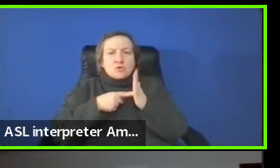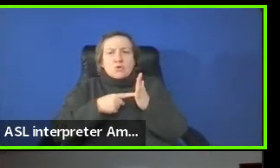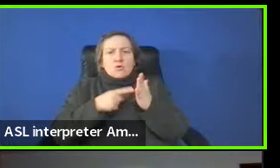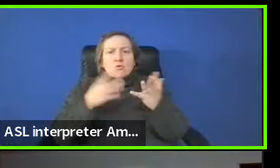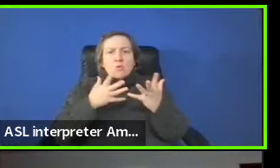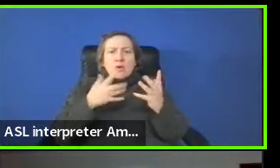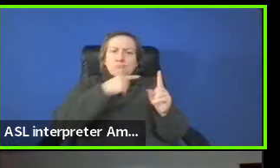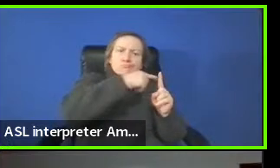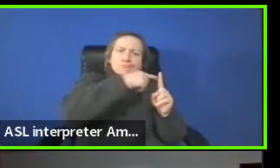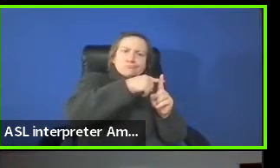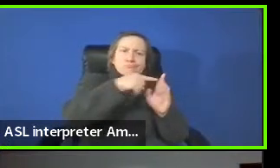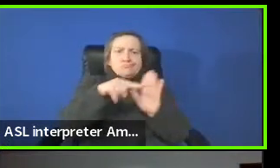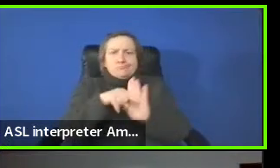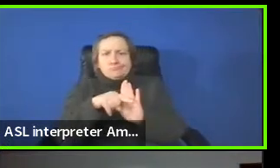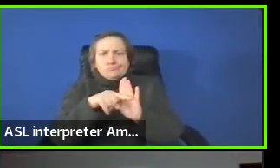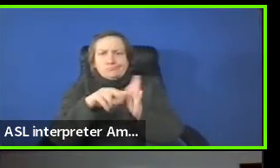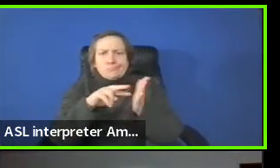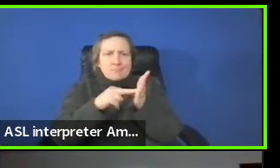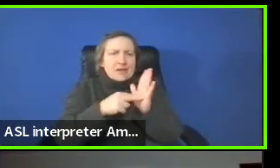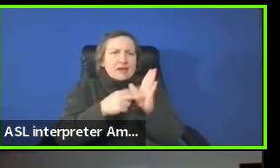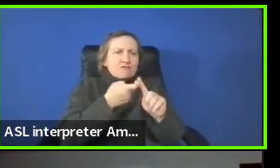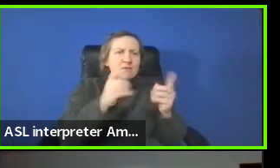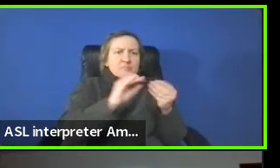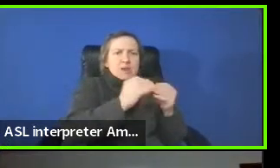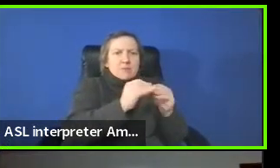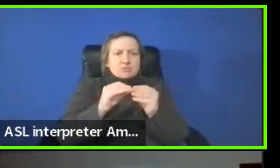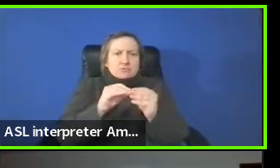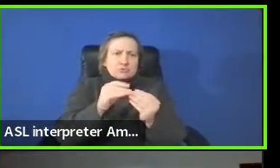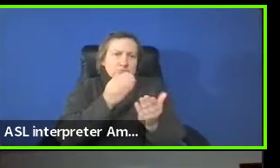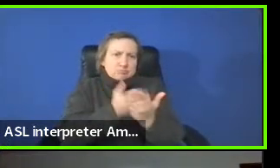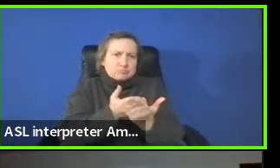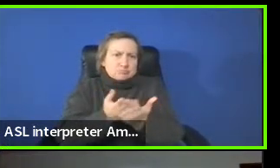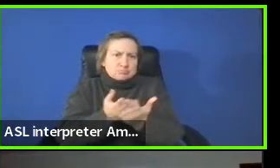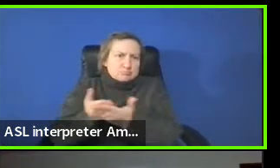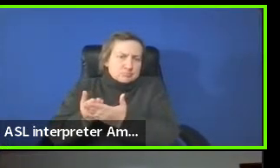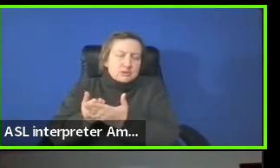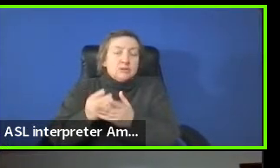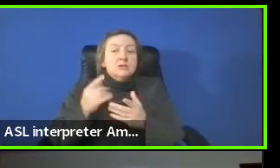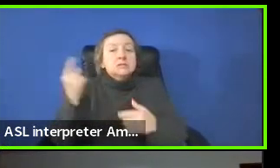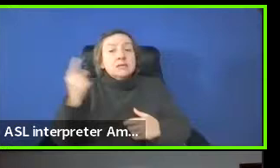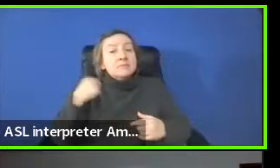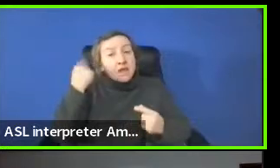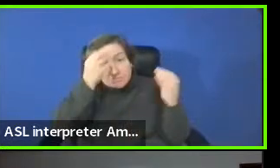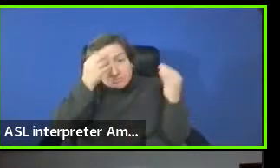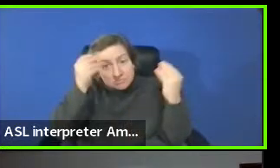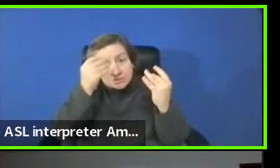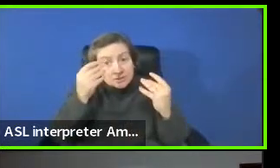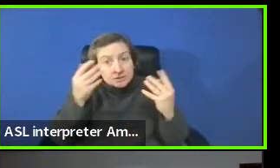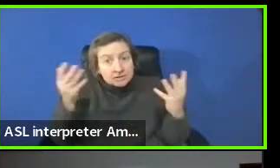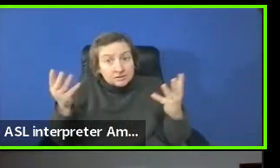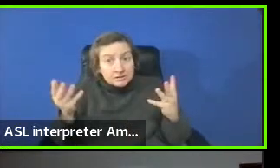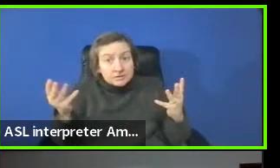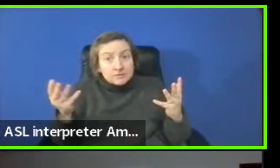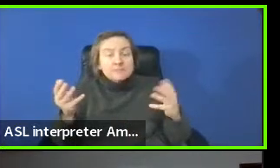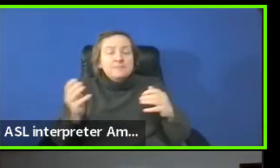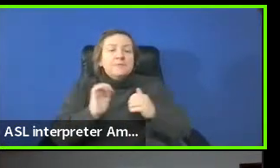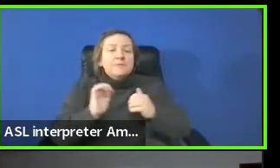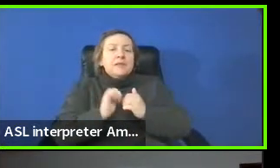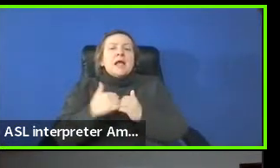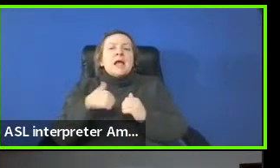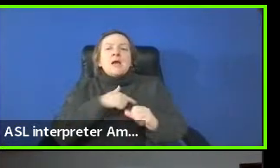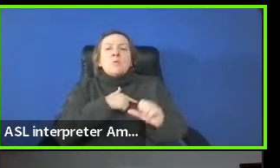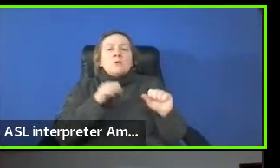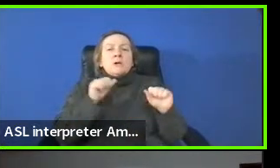really means from a data perspective. But one of the things that I've been thinking about is how can we make